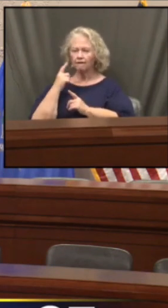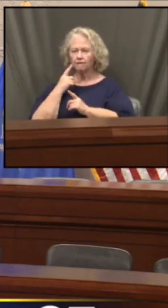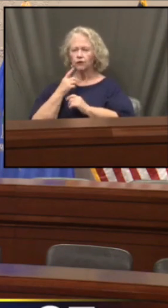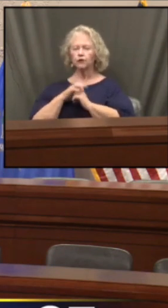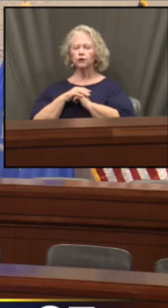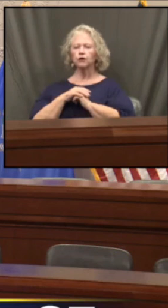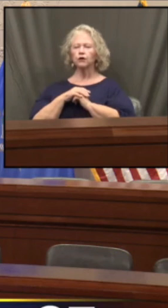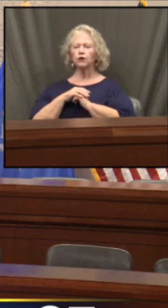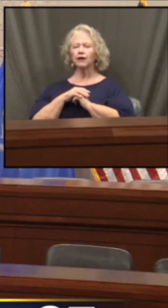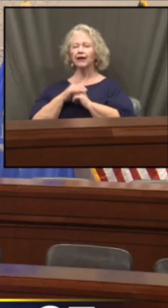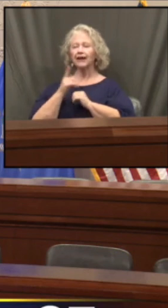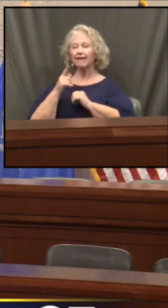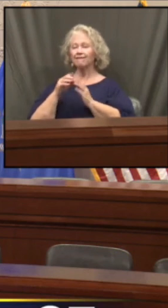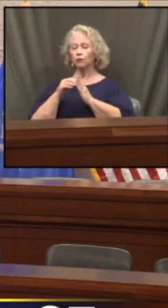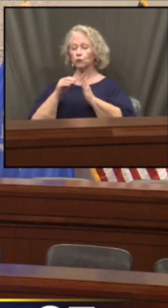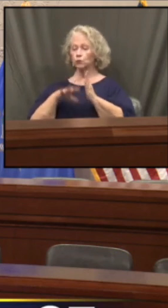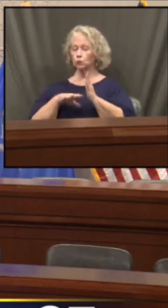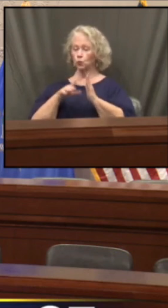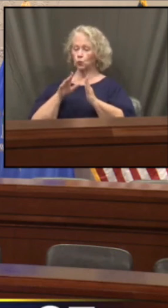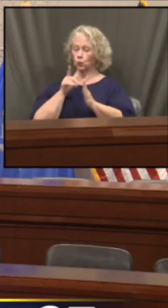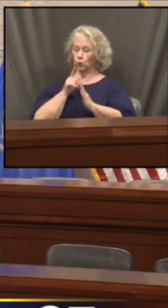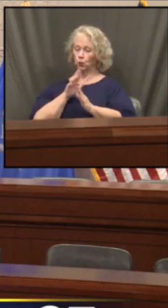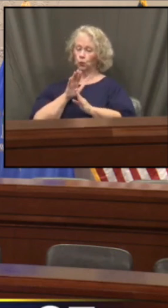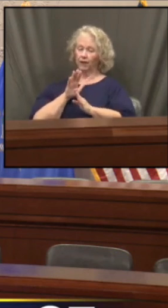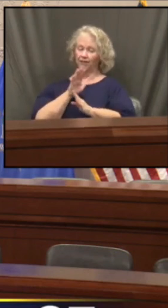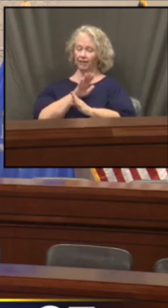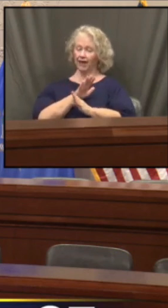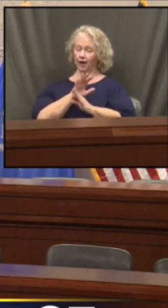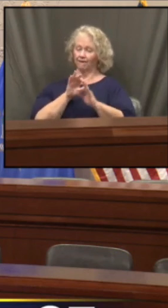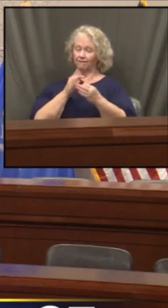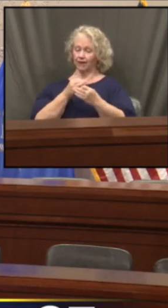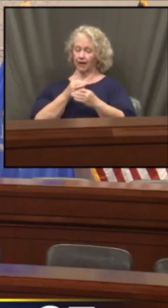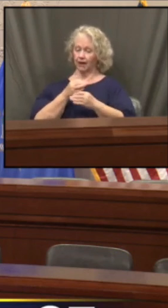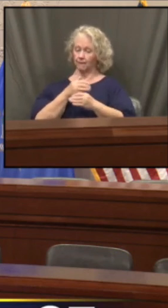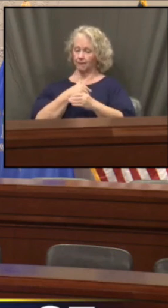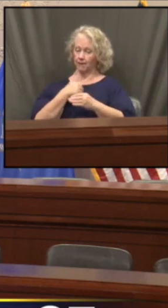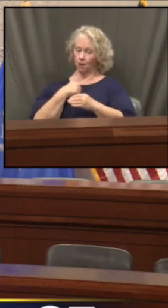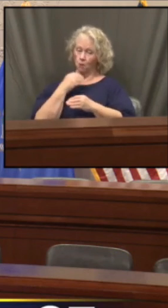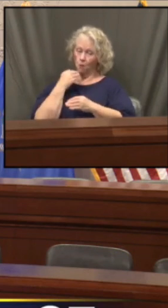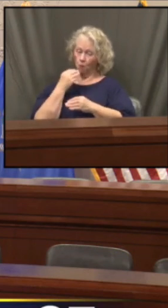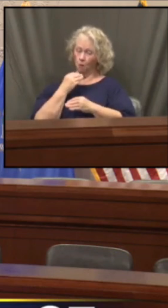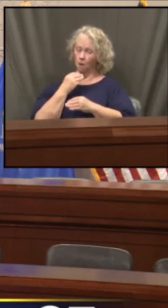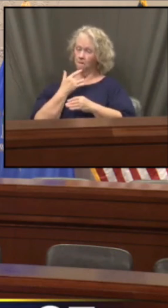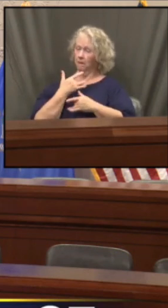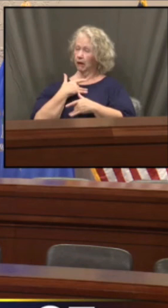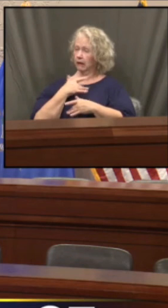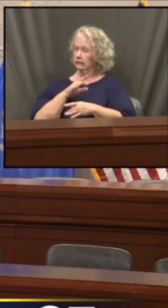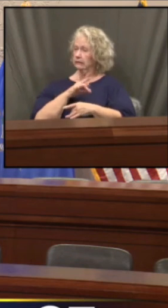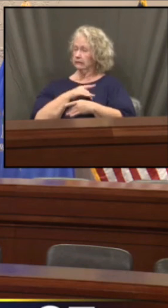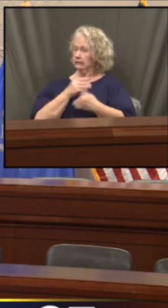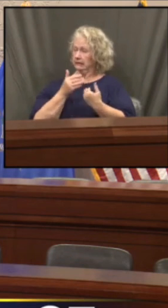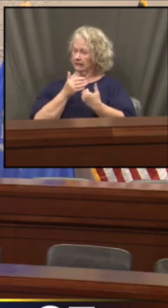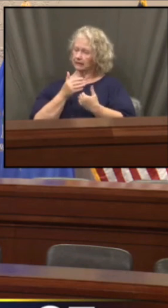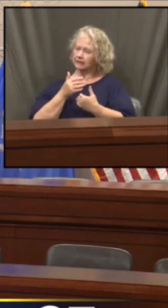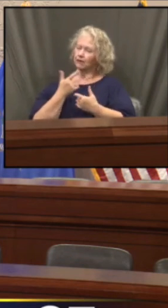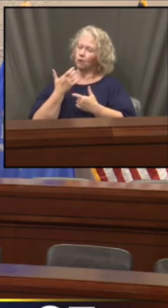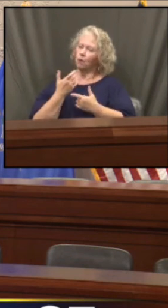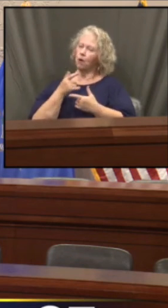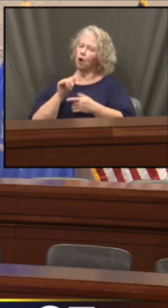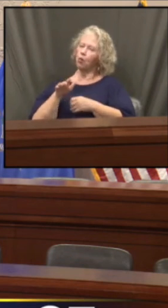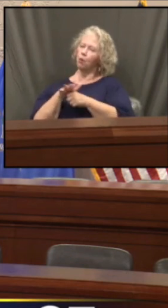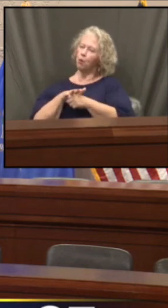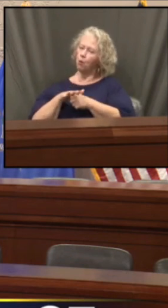who have family members back home with compromised immune systems, they're saying that local school districts should be allowed to provide